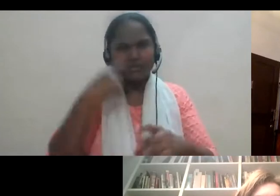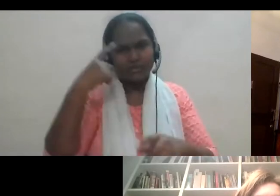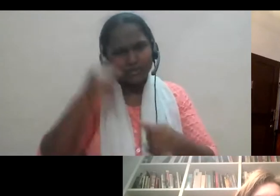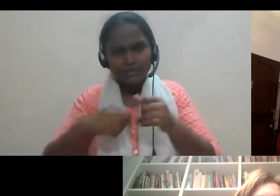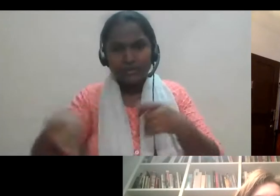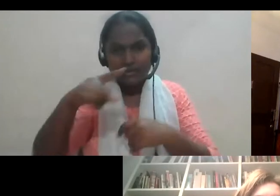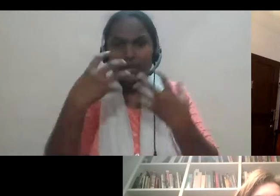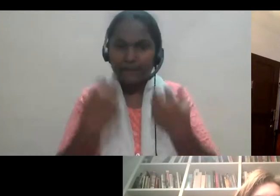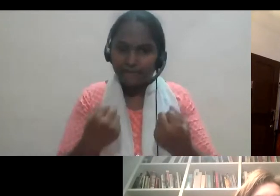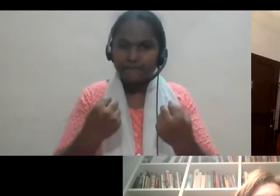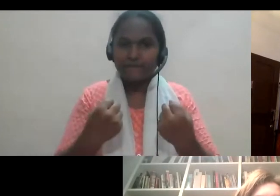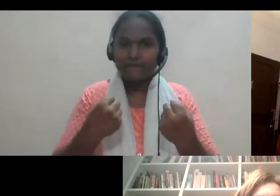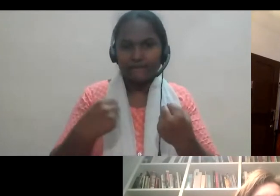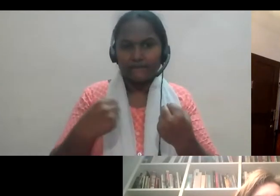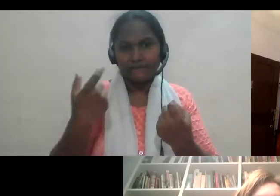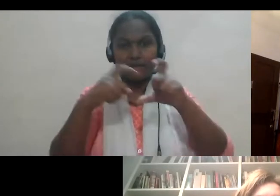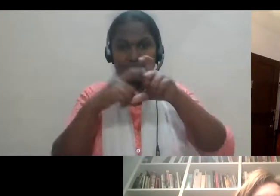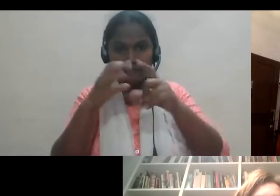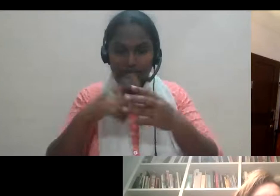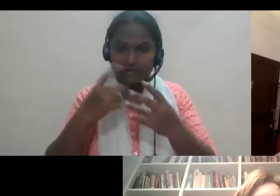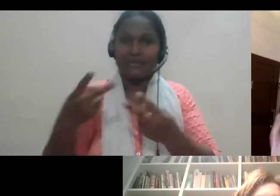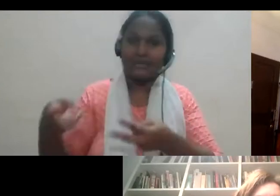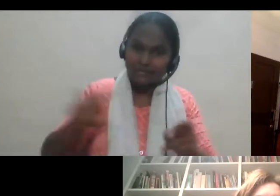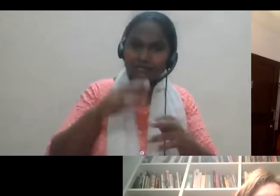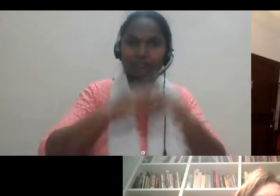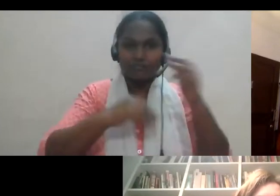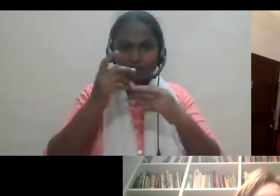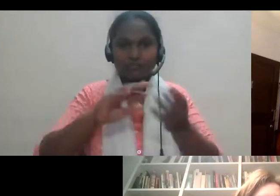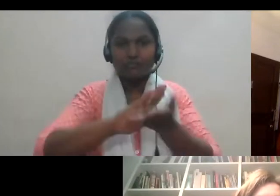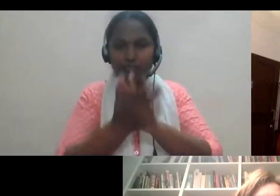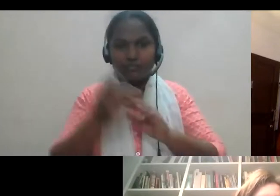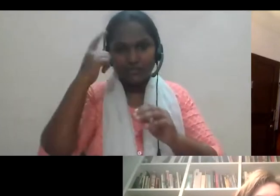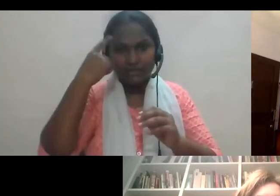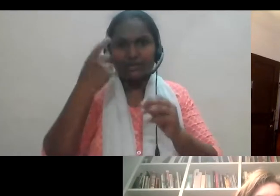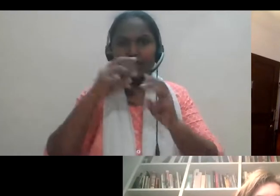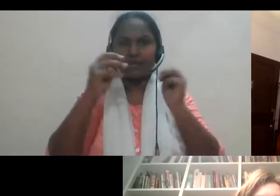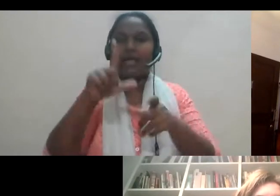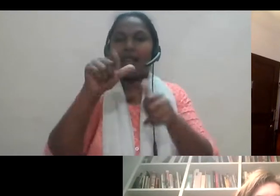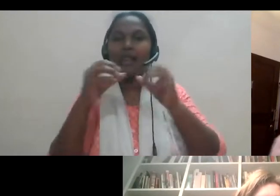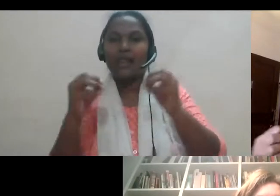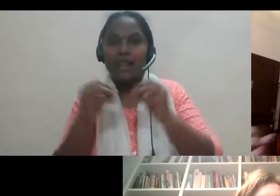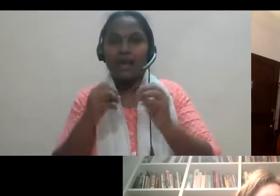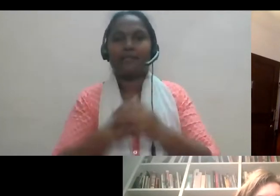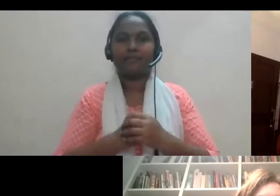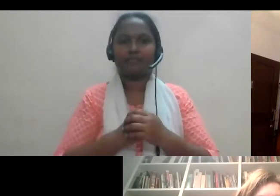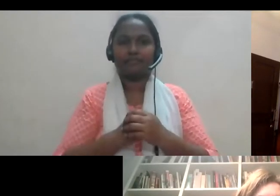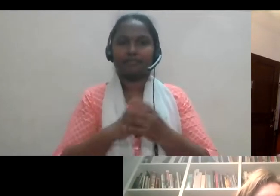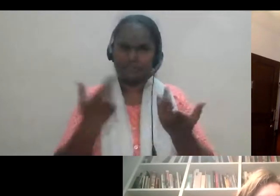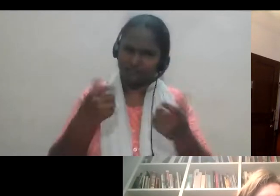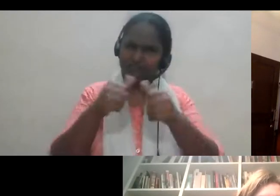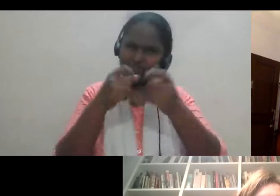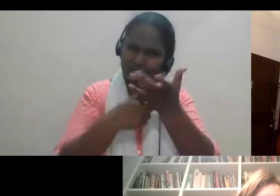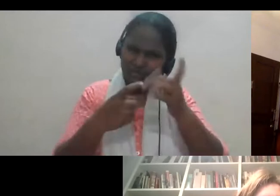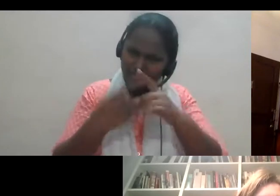tape describing it as a forensic reconstruction with the museum turning into a sort of conservation lab. So it was art history, it